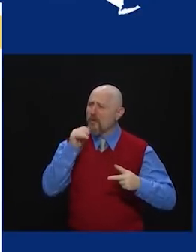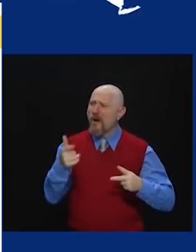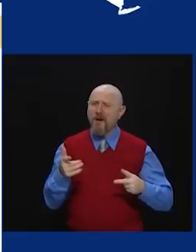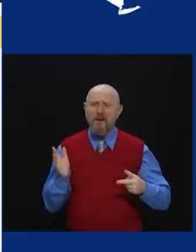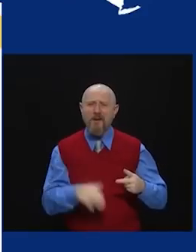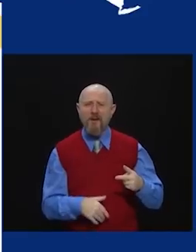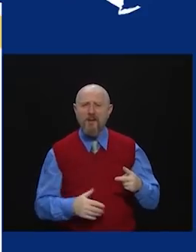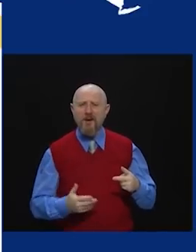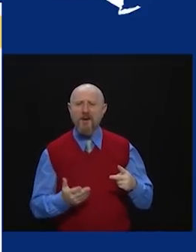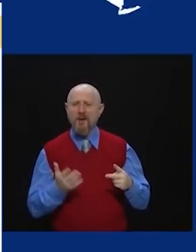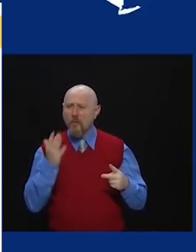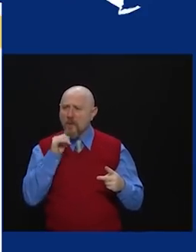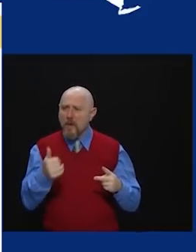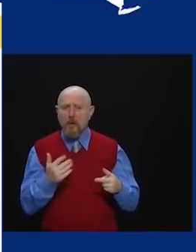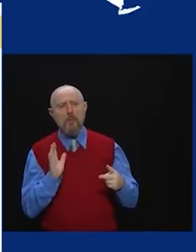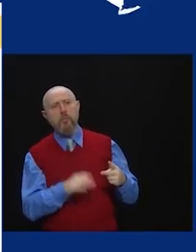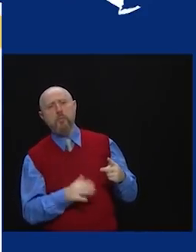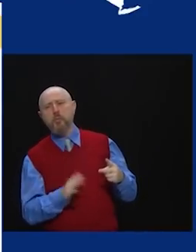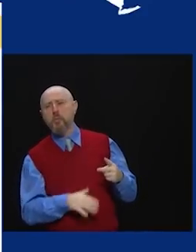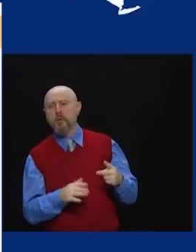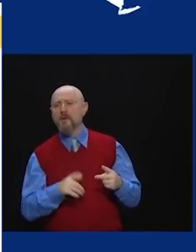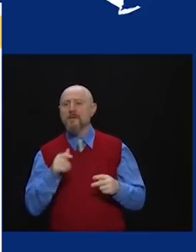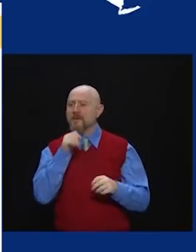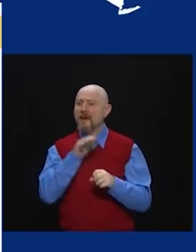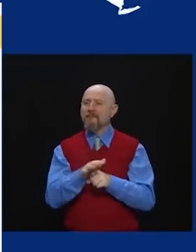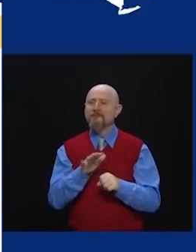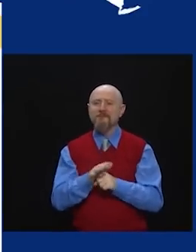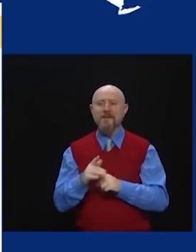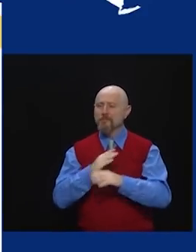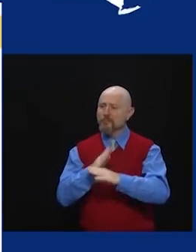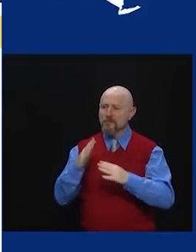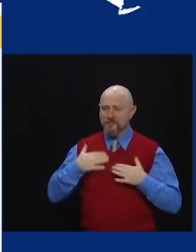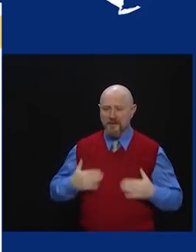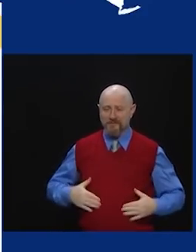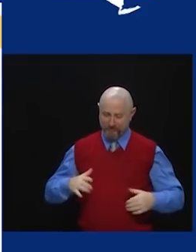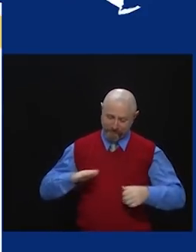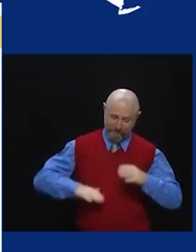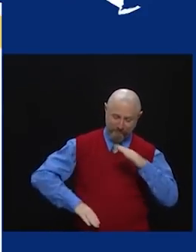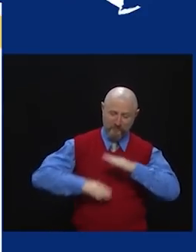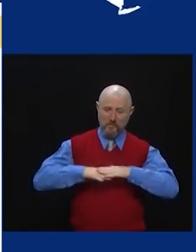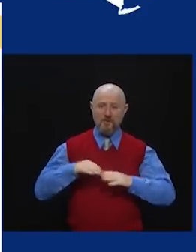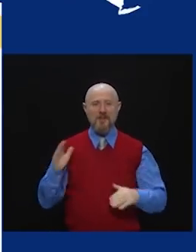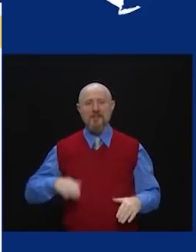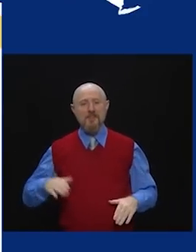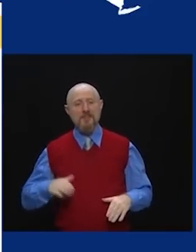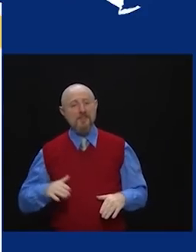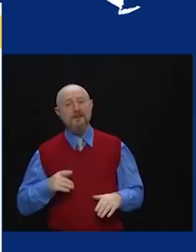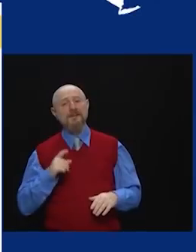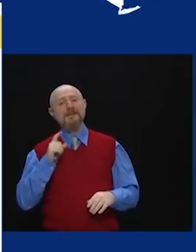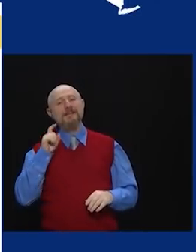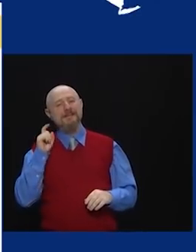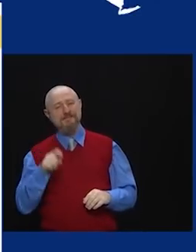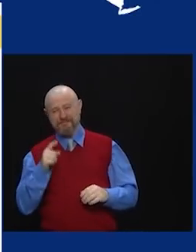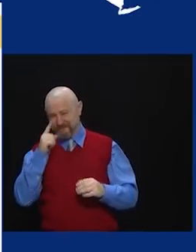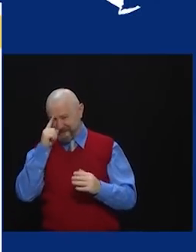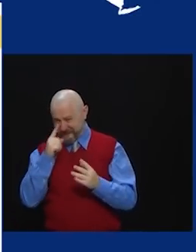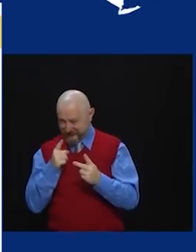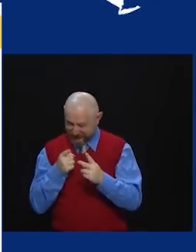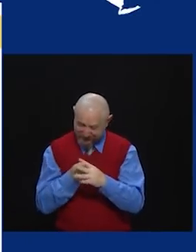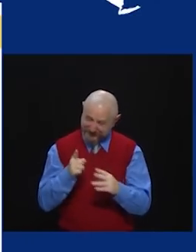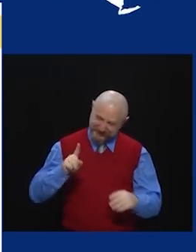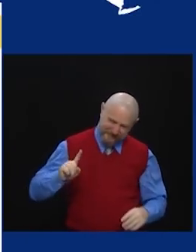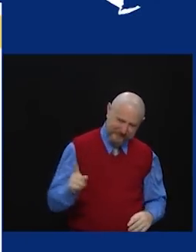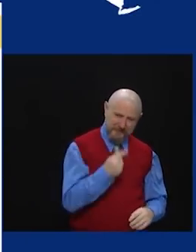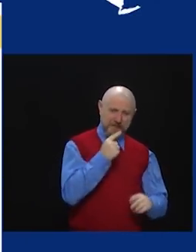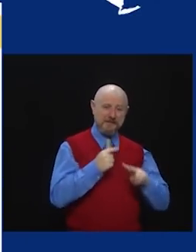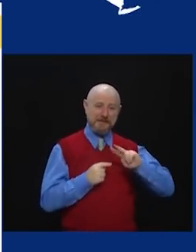with one dose. This variant breaks through a first dose and even a second dose, and that's why